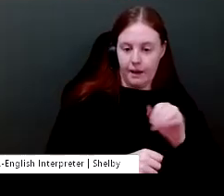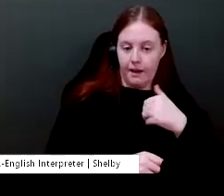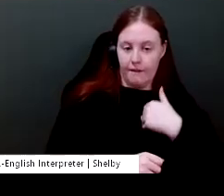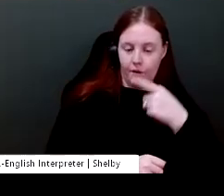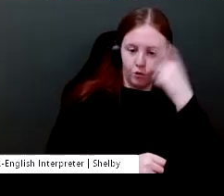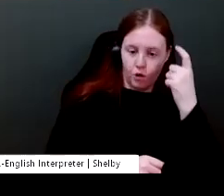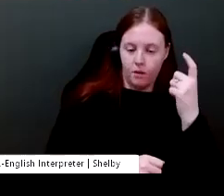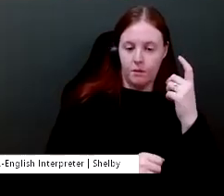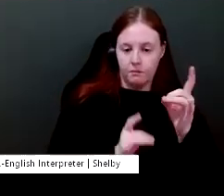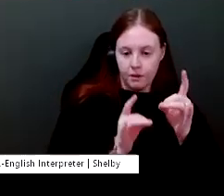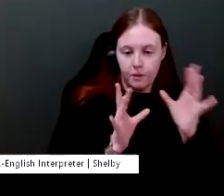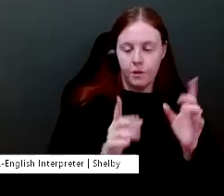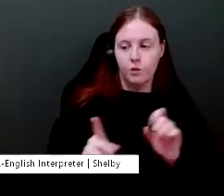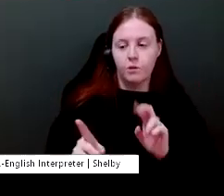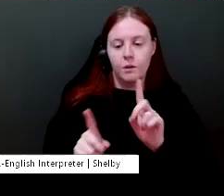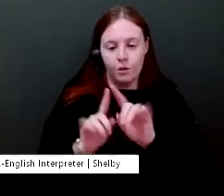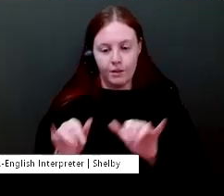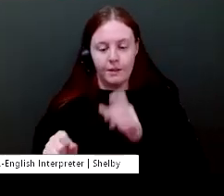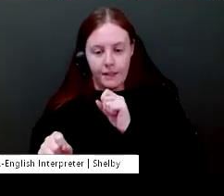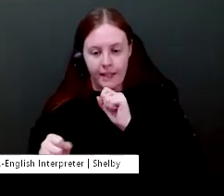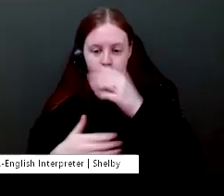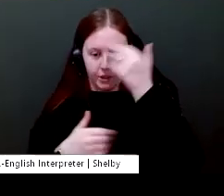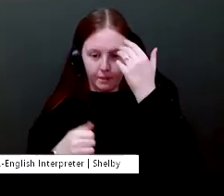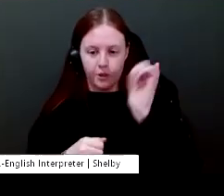or dementias is important.